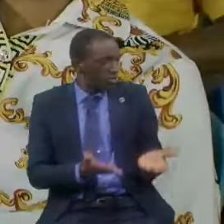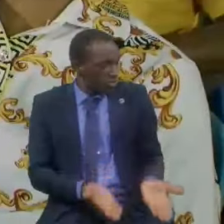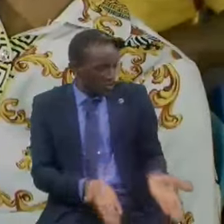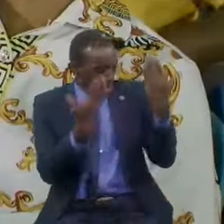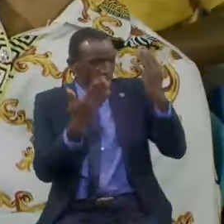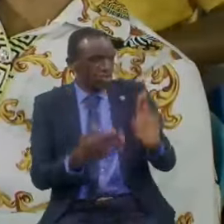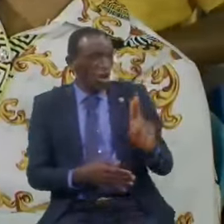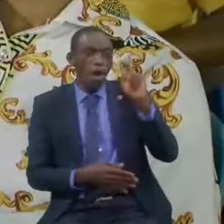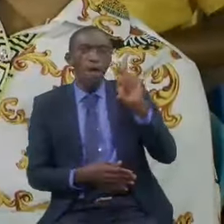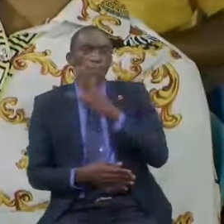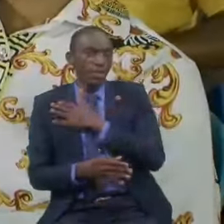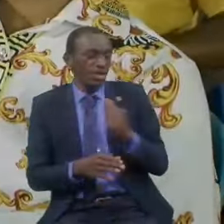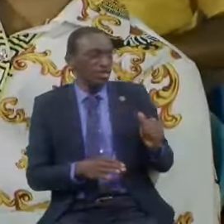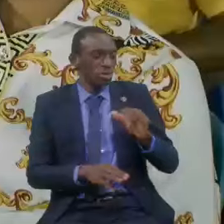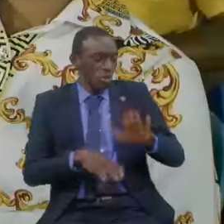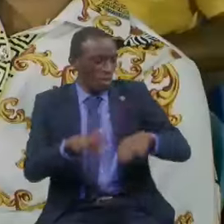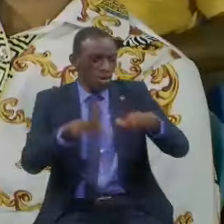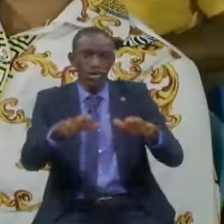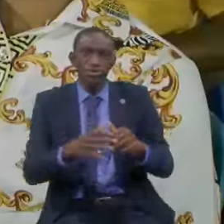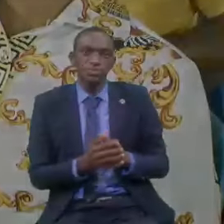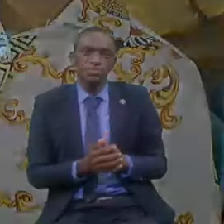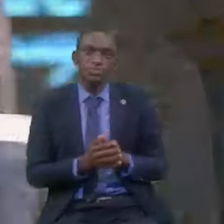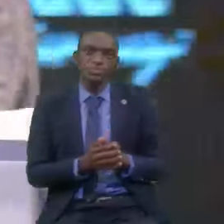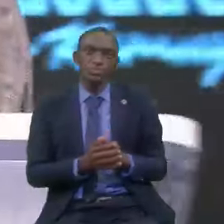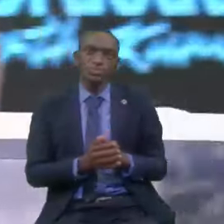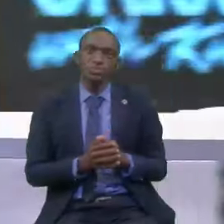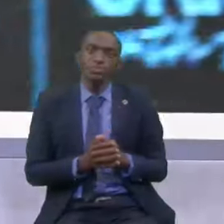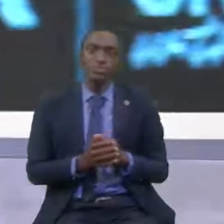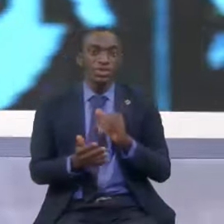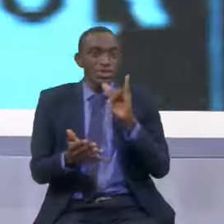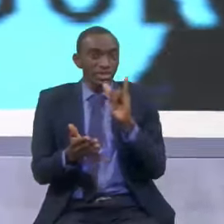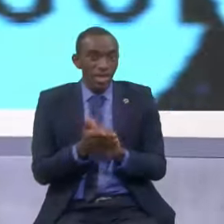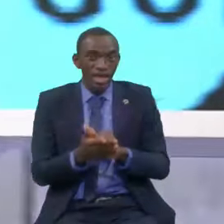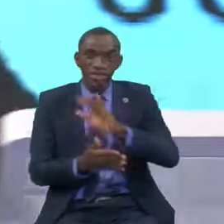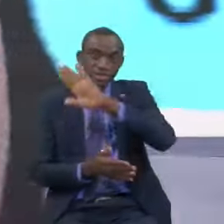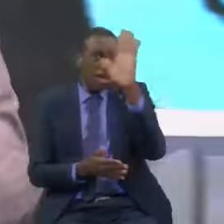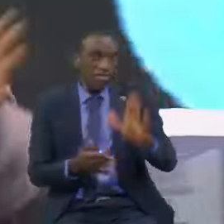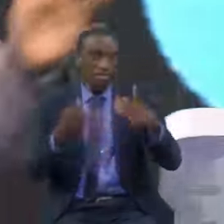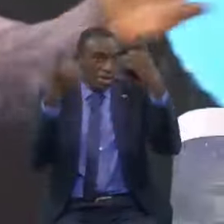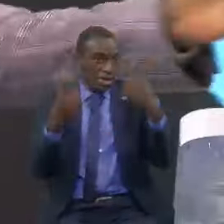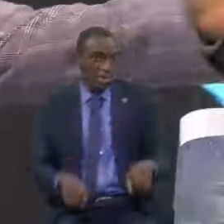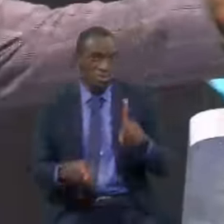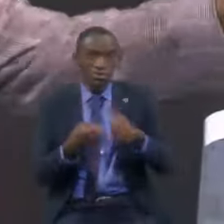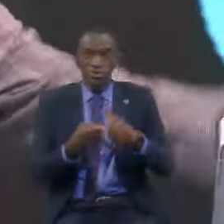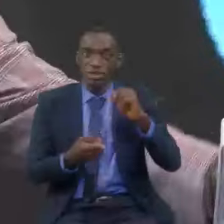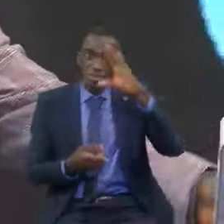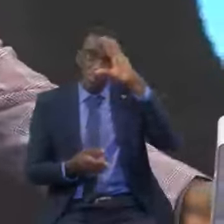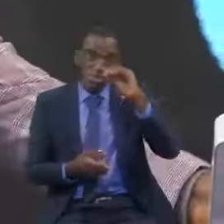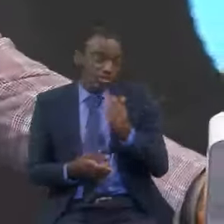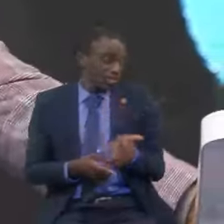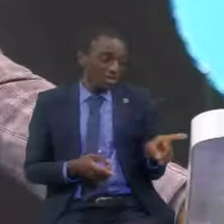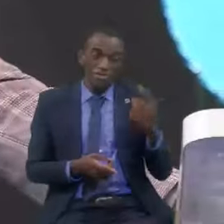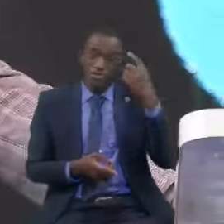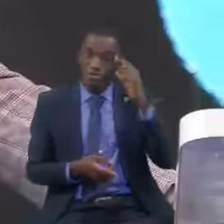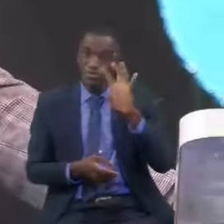rise up and walk. That never happened to the man for 40 years. What you